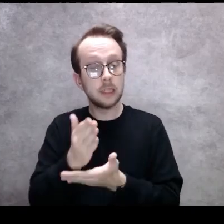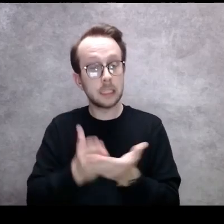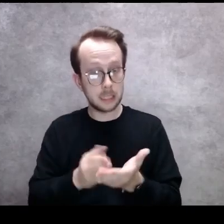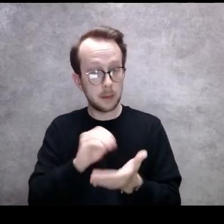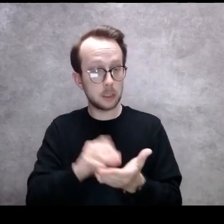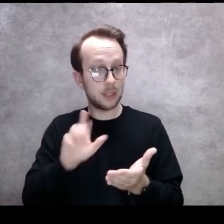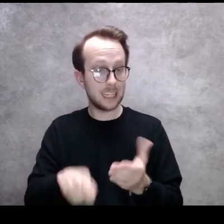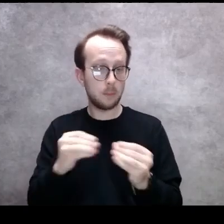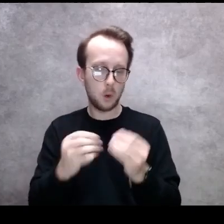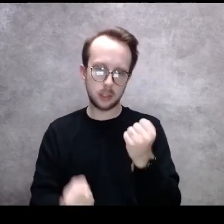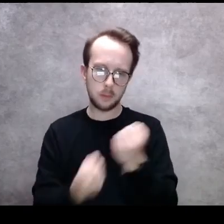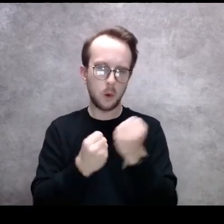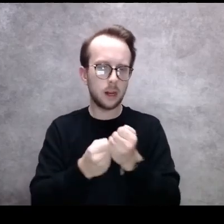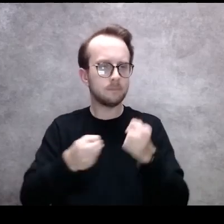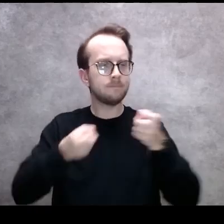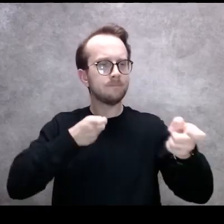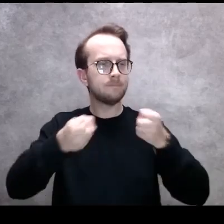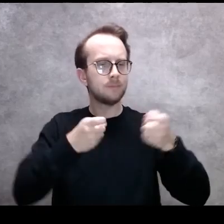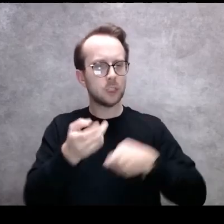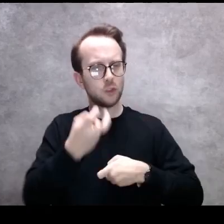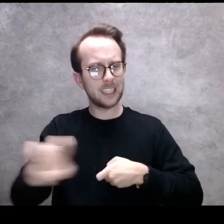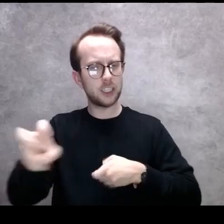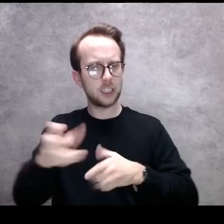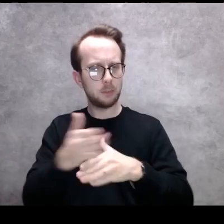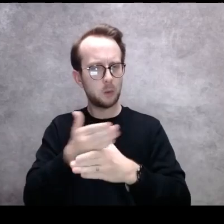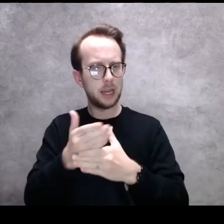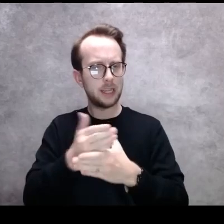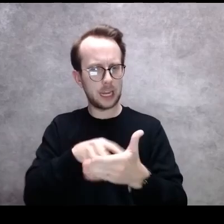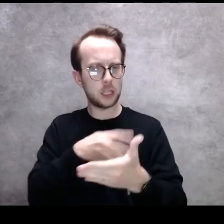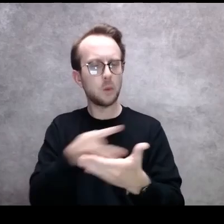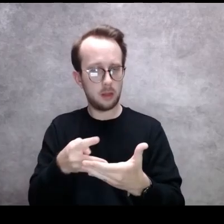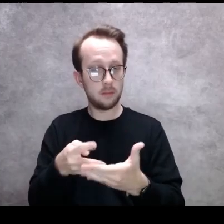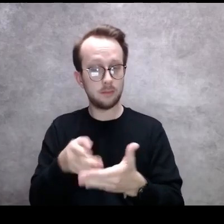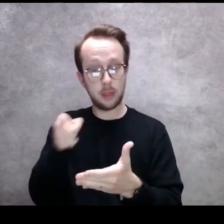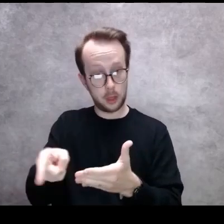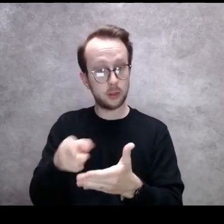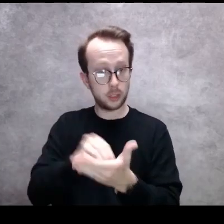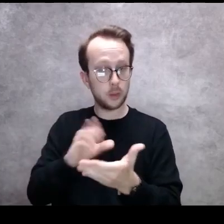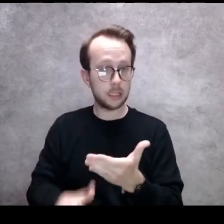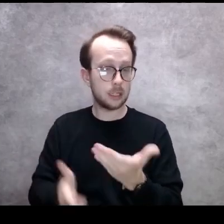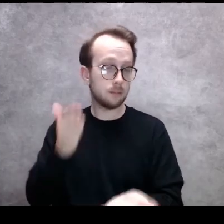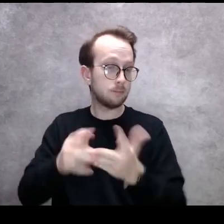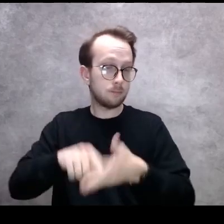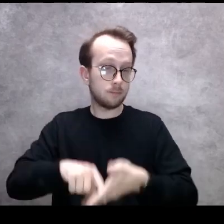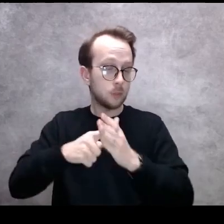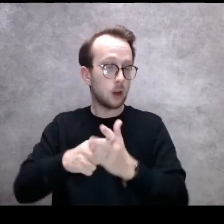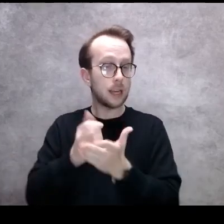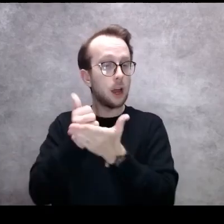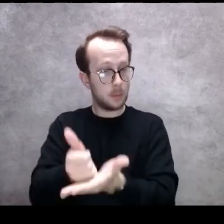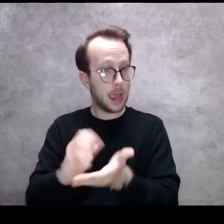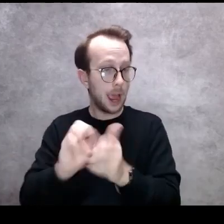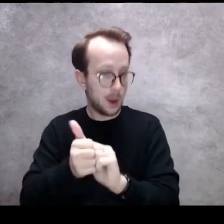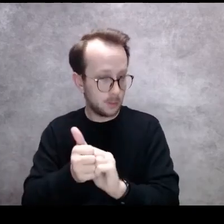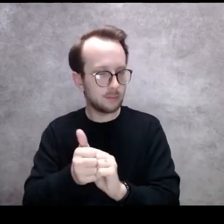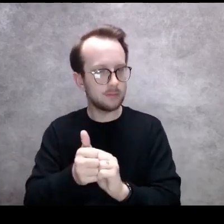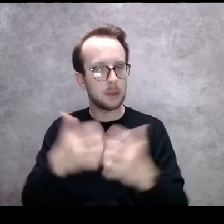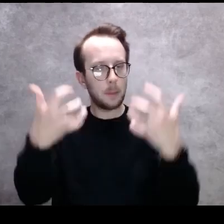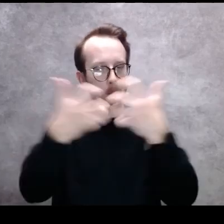transitions on their schedule. For these students, it may be helpful to start with having a matching picture when they've reached their